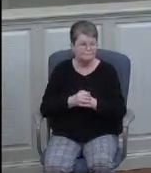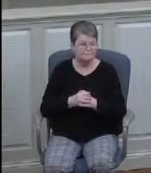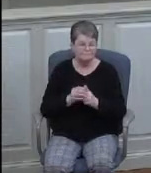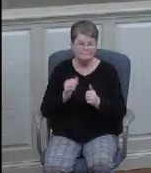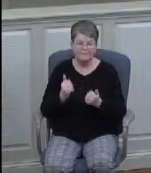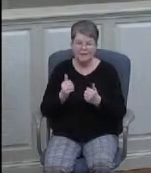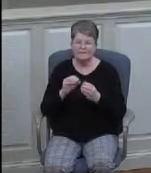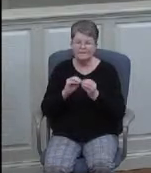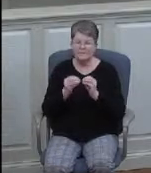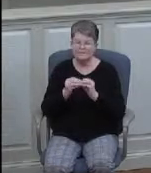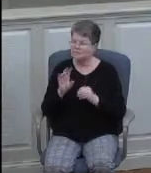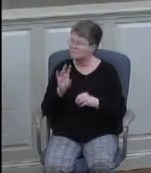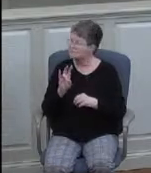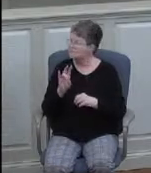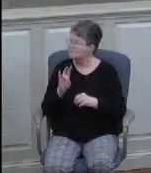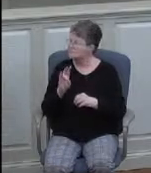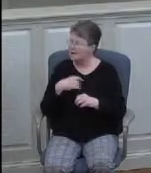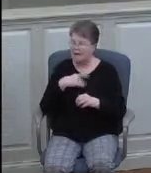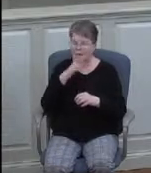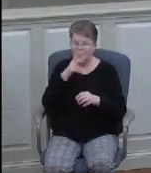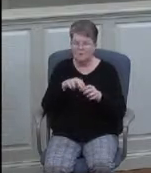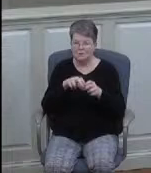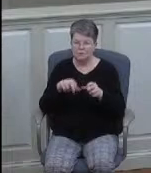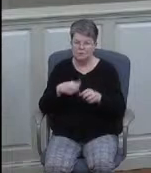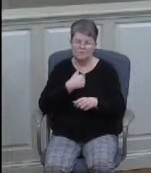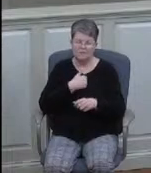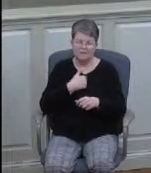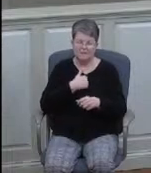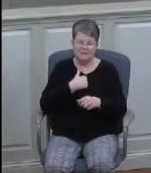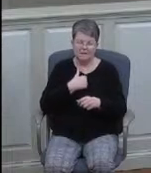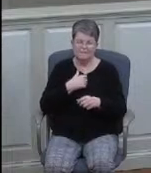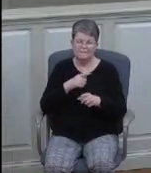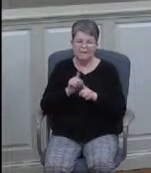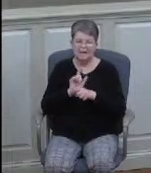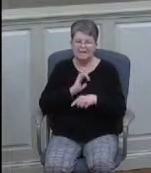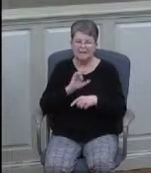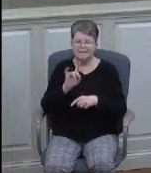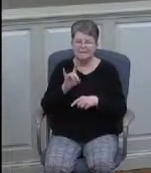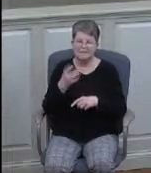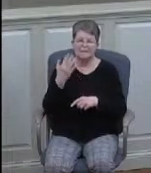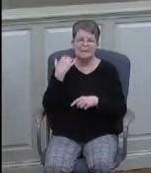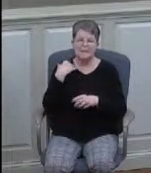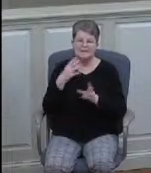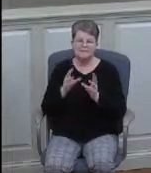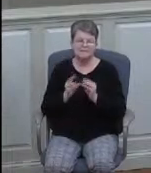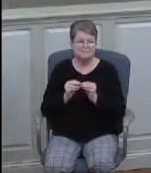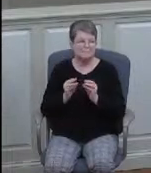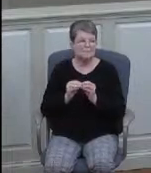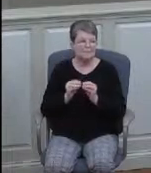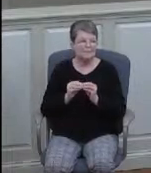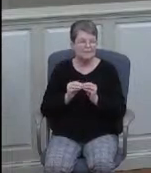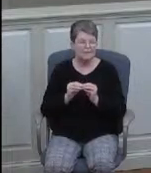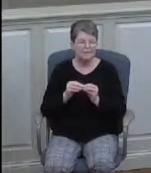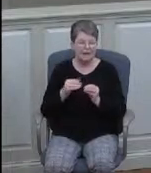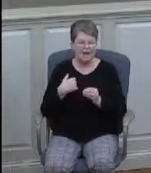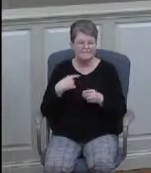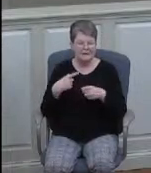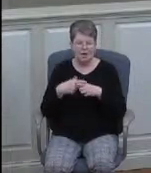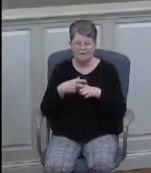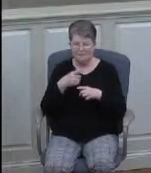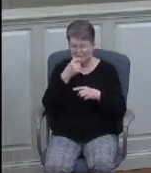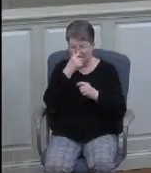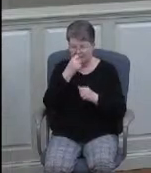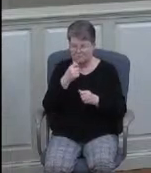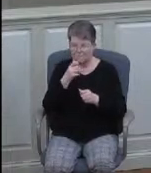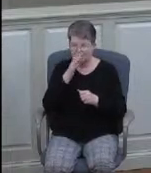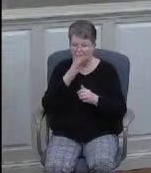Item 7, I will recuse myself as I did at the last meeting, as I have a conflict of interest here. I'm